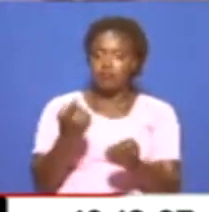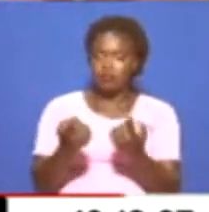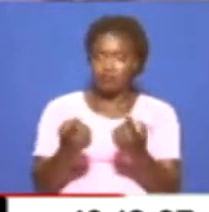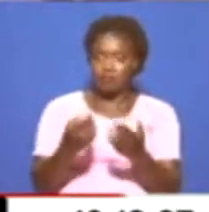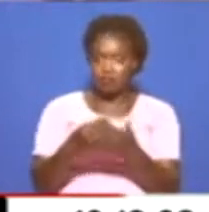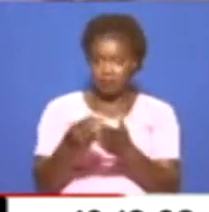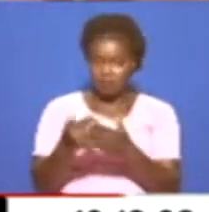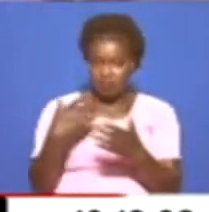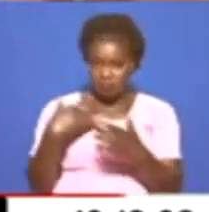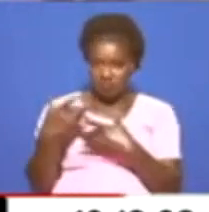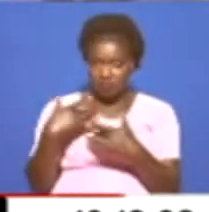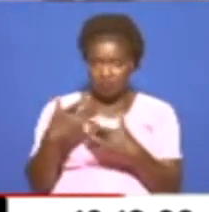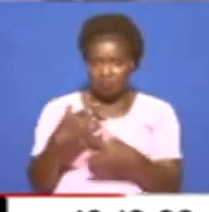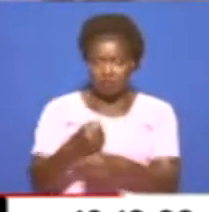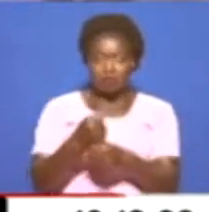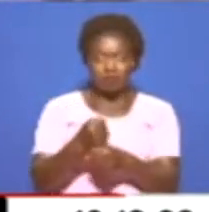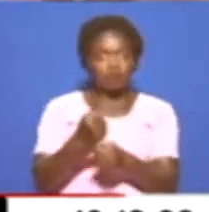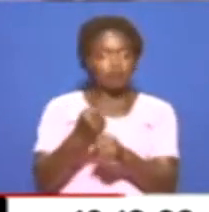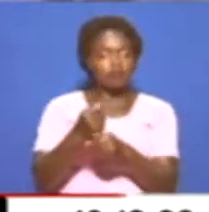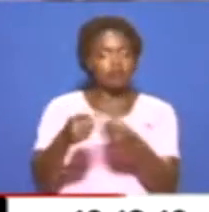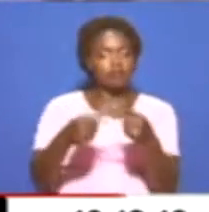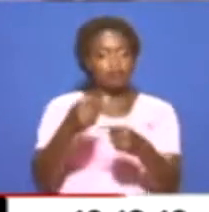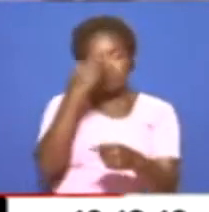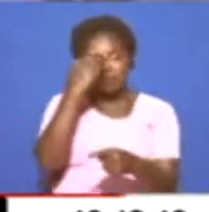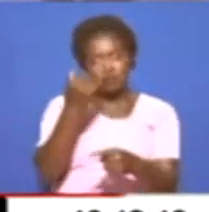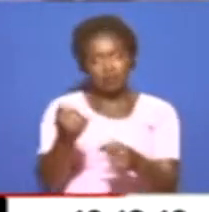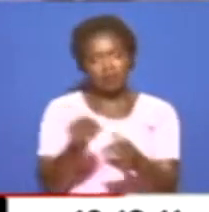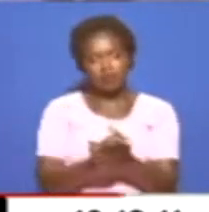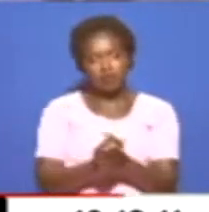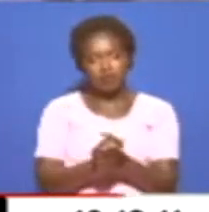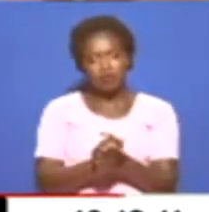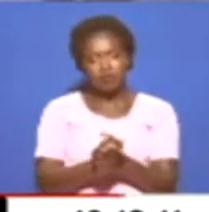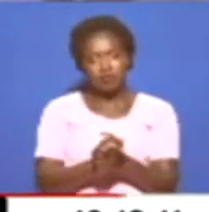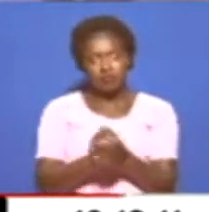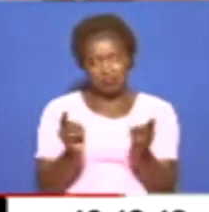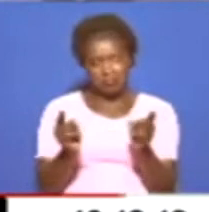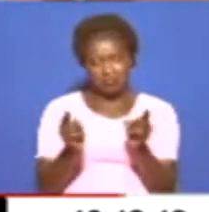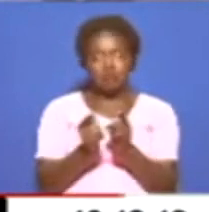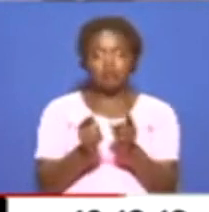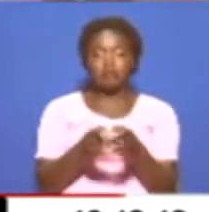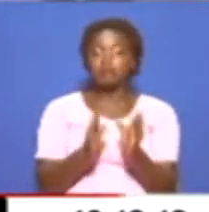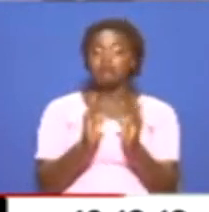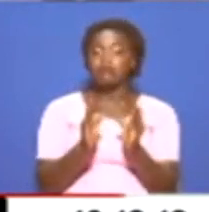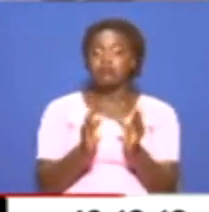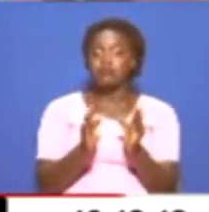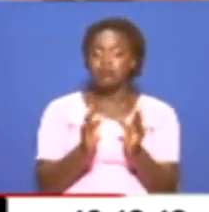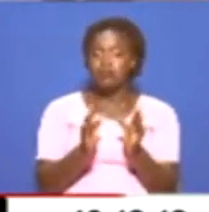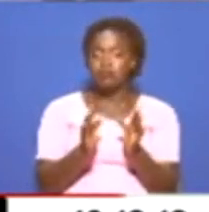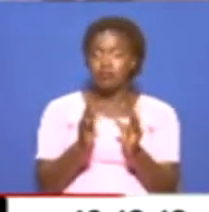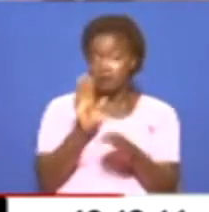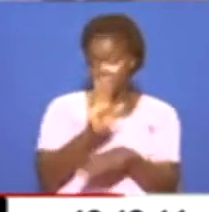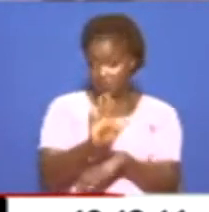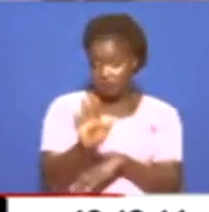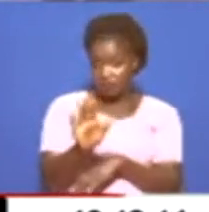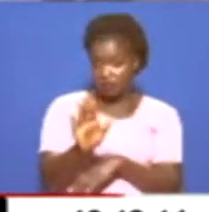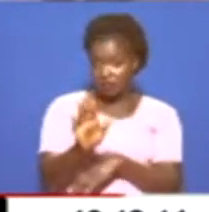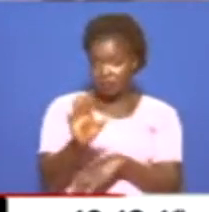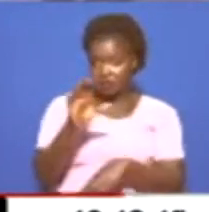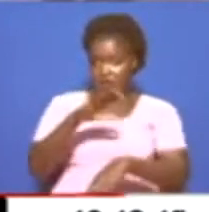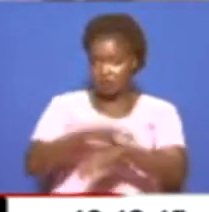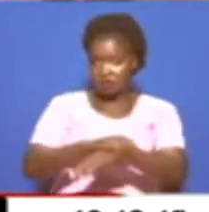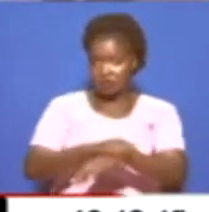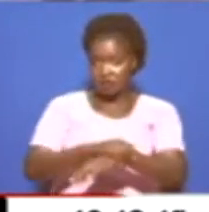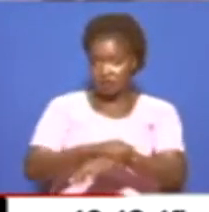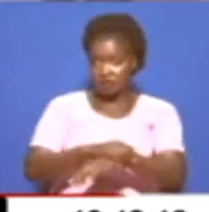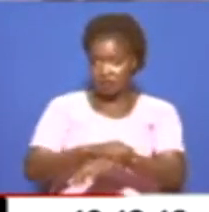me, it is a work in progress. Why? Because the shortest way for you to get out of your